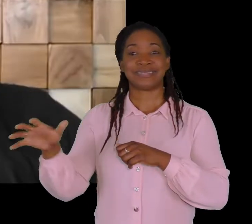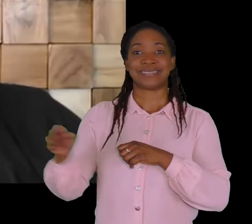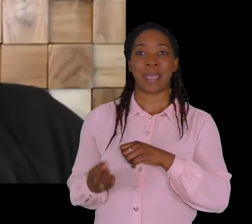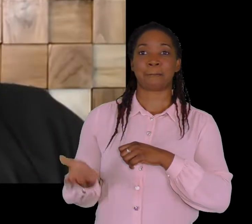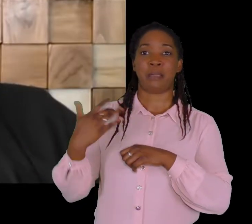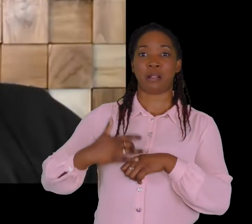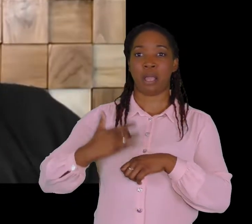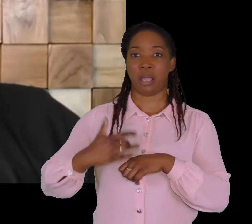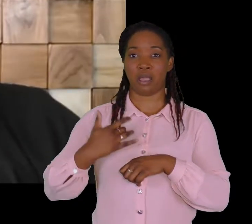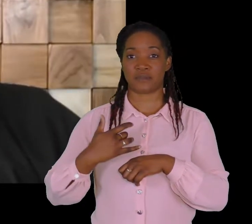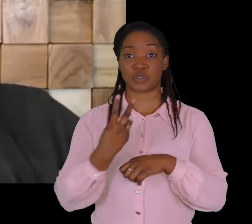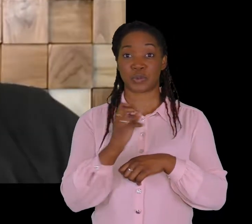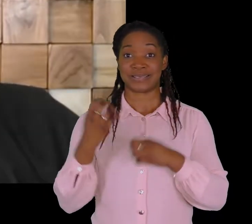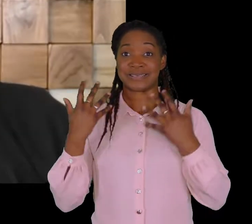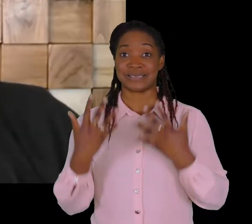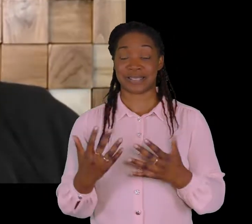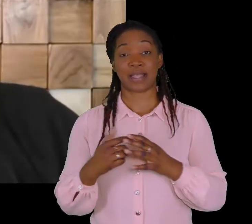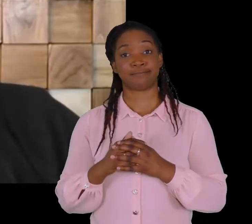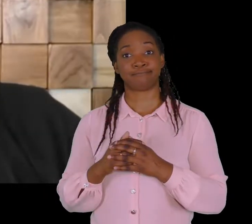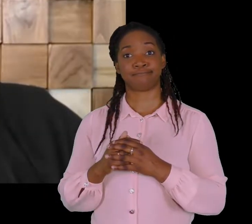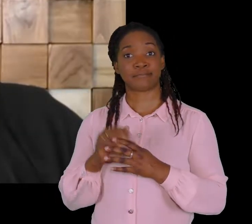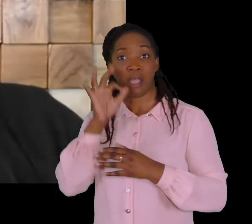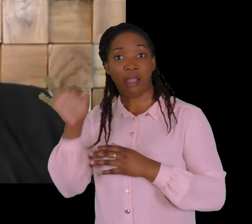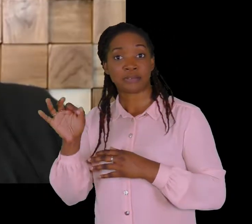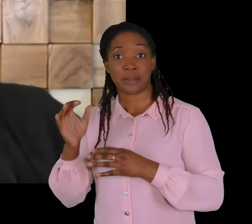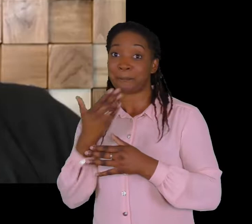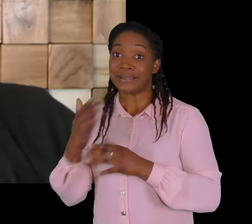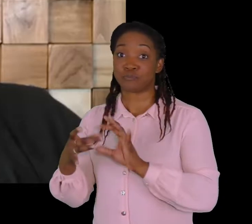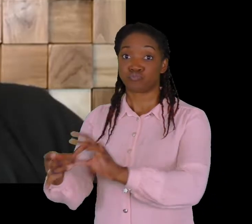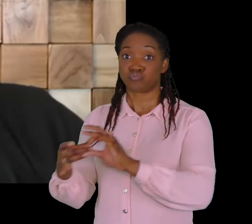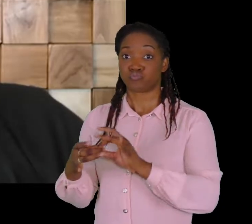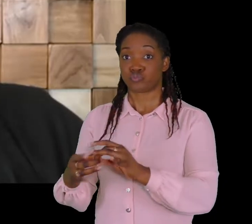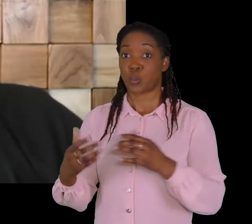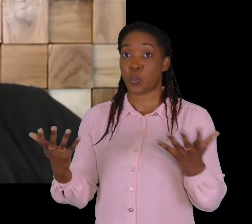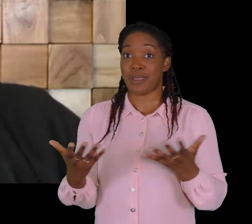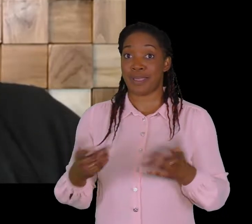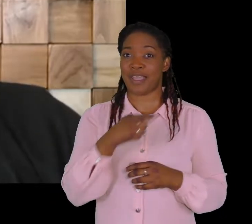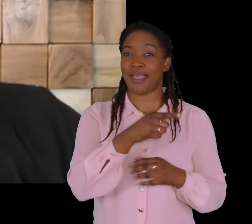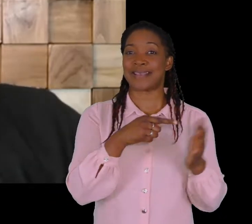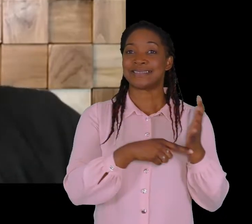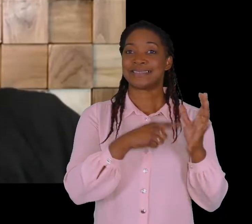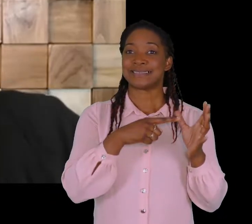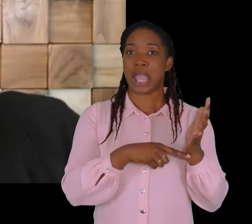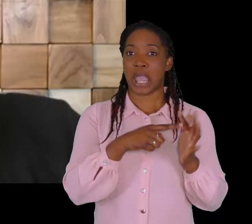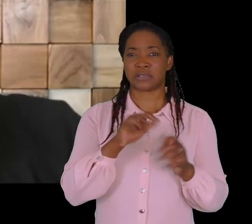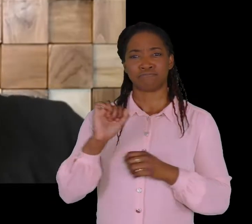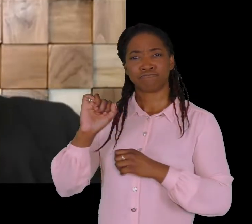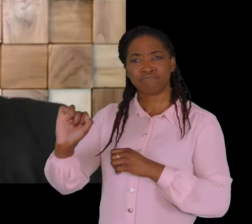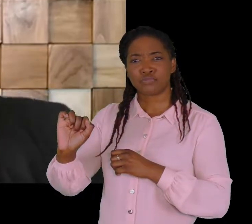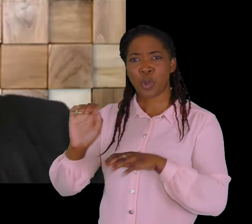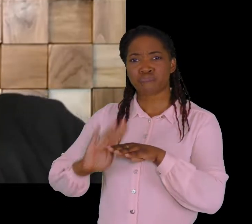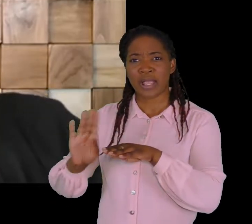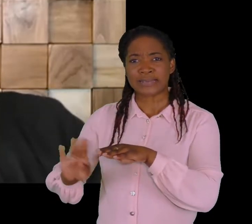Britain in 2012. When I approached Lubaina to work on display with me at Tate, I had been thinking about